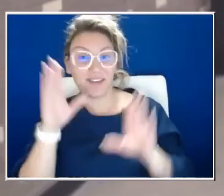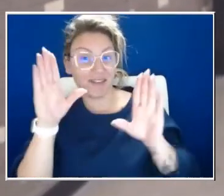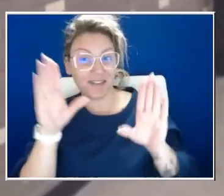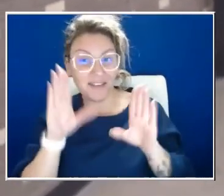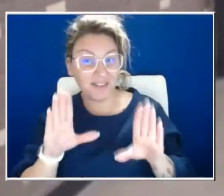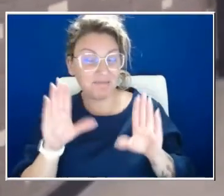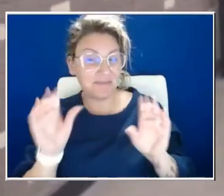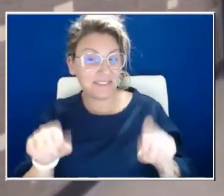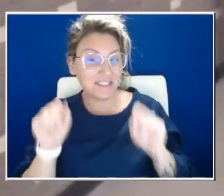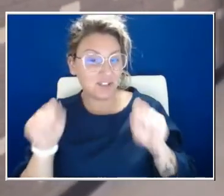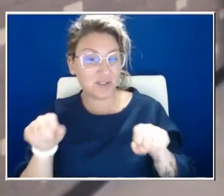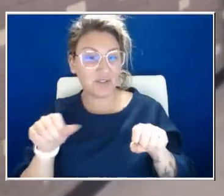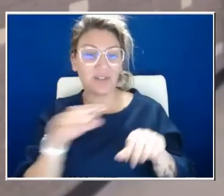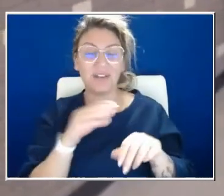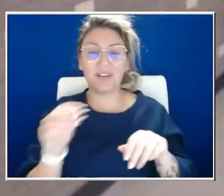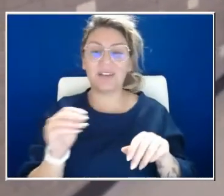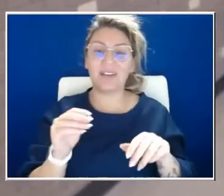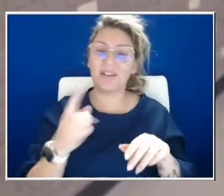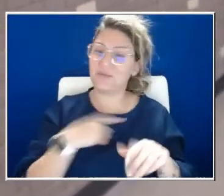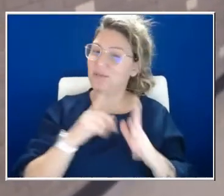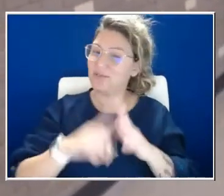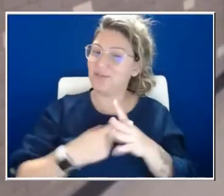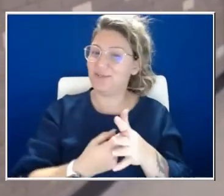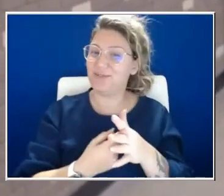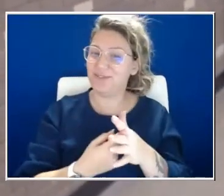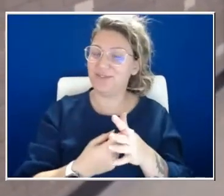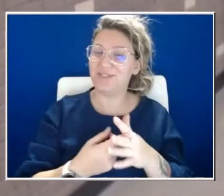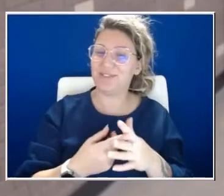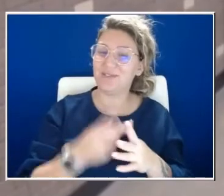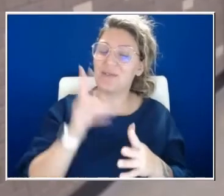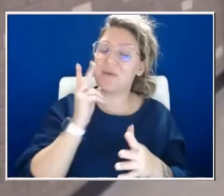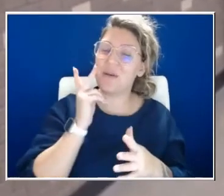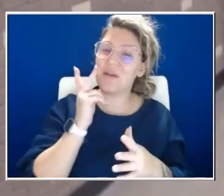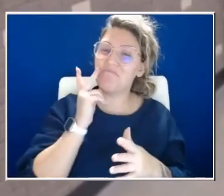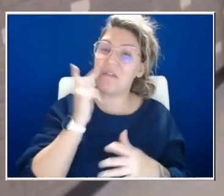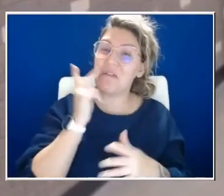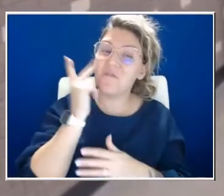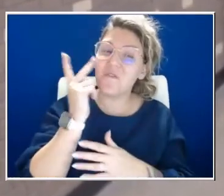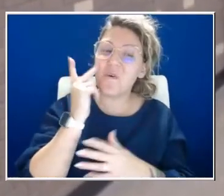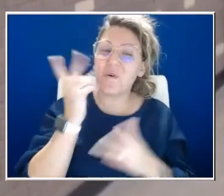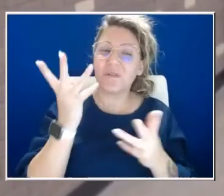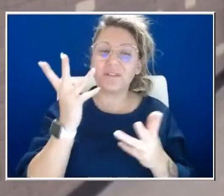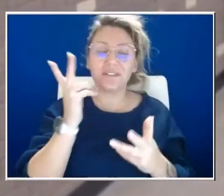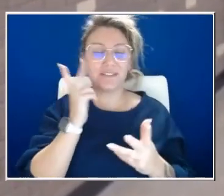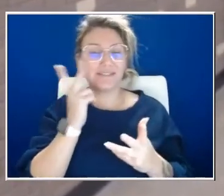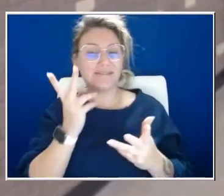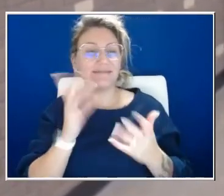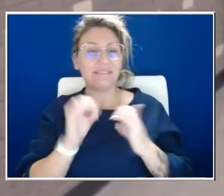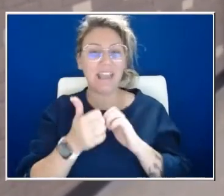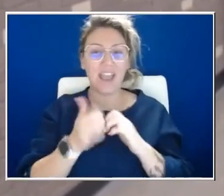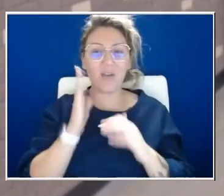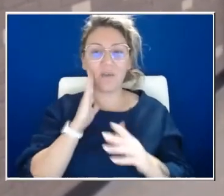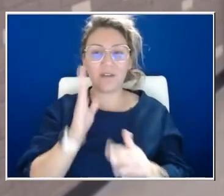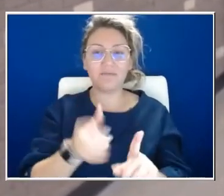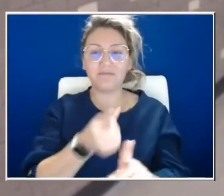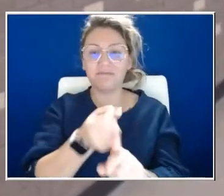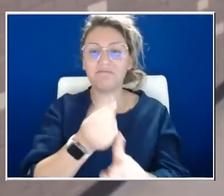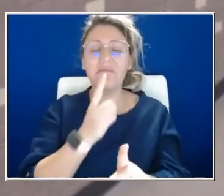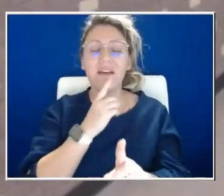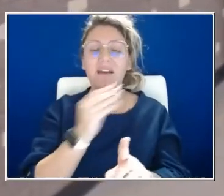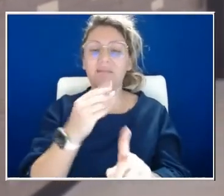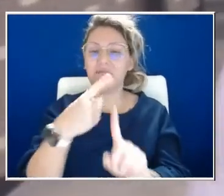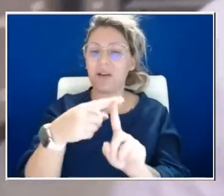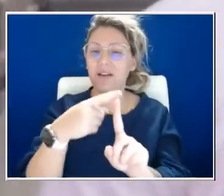potential, and we're just getting started. So I look forward to seeing how this is going to really help and impact us as athletic trainers on the sideline for years to